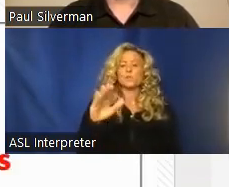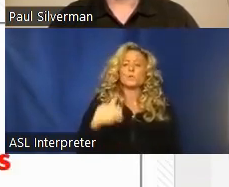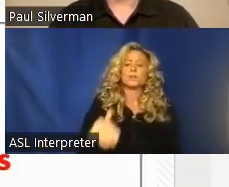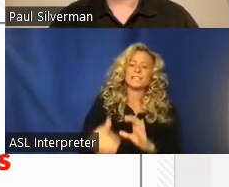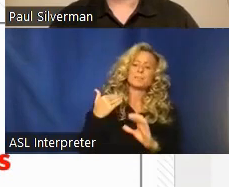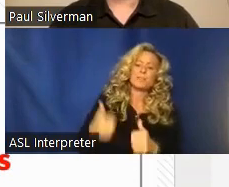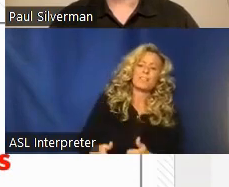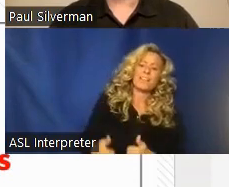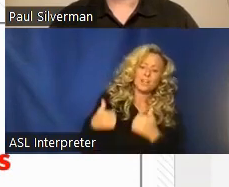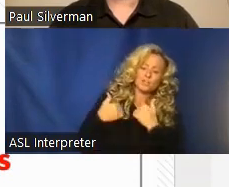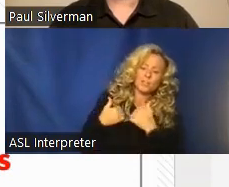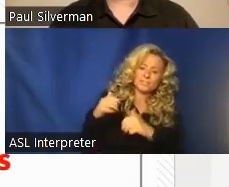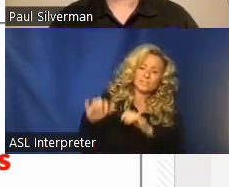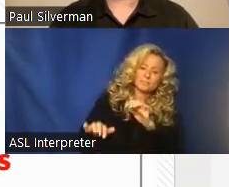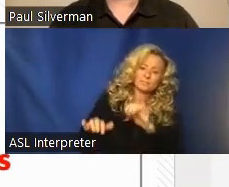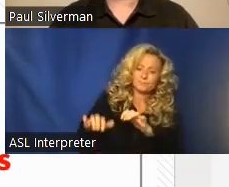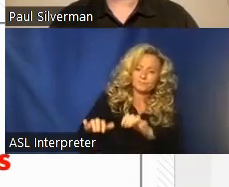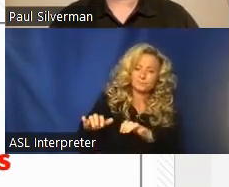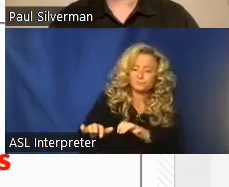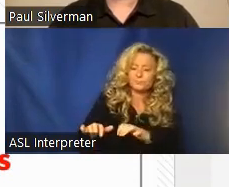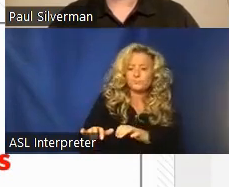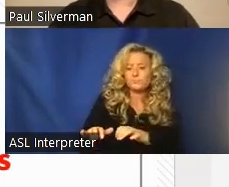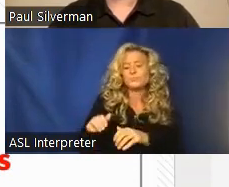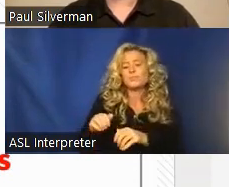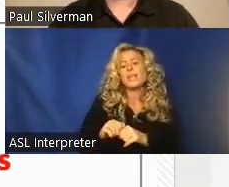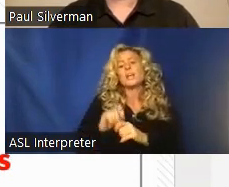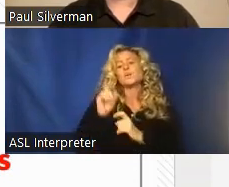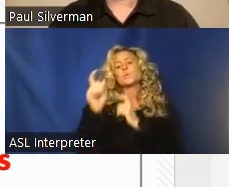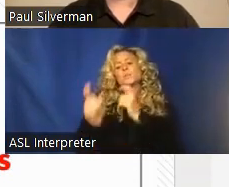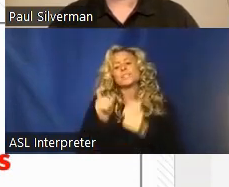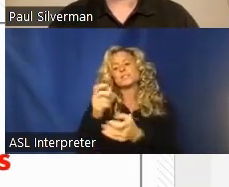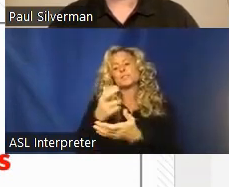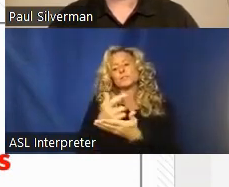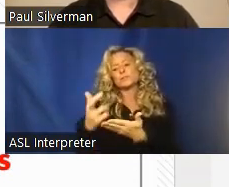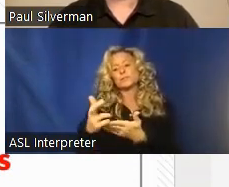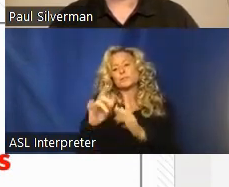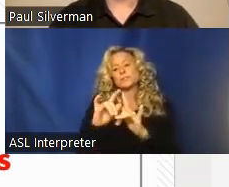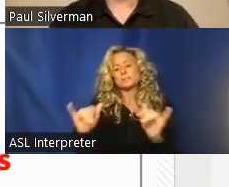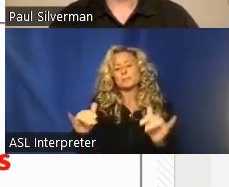the chat, and we'll pass along those resources to you.